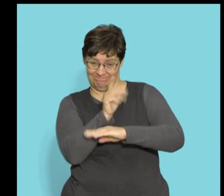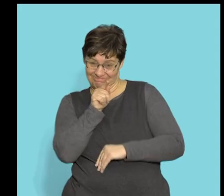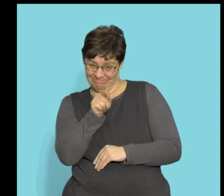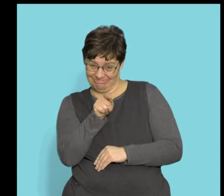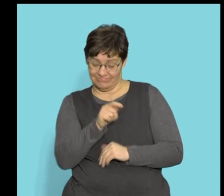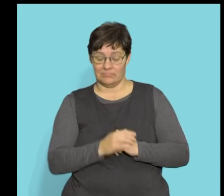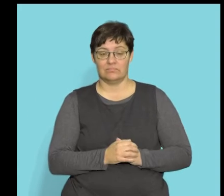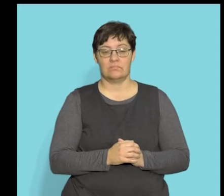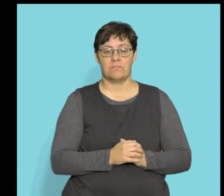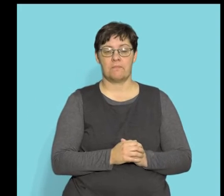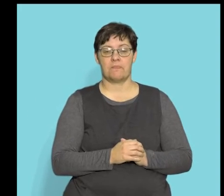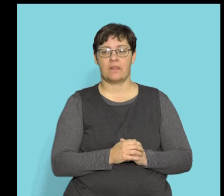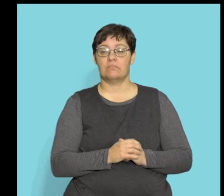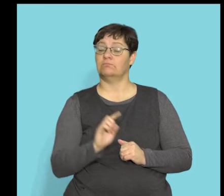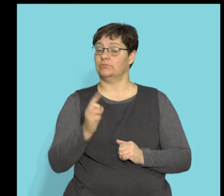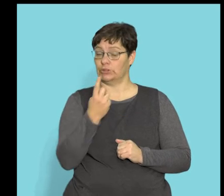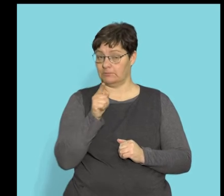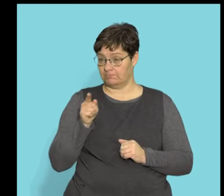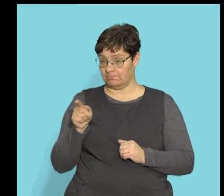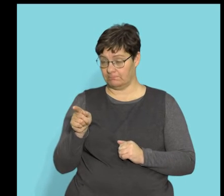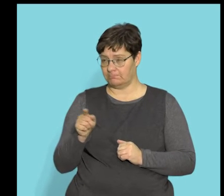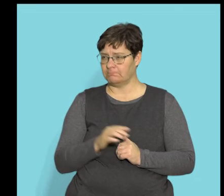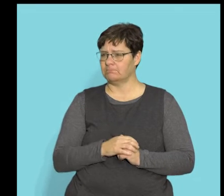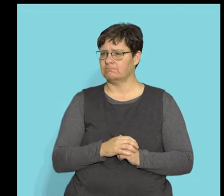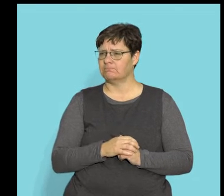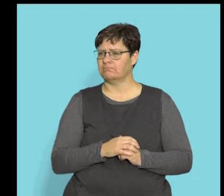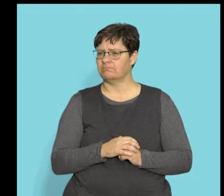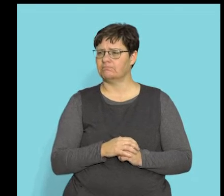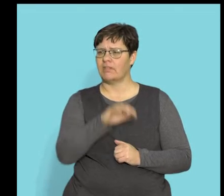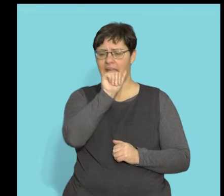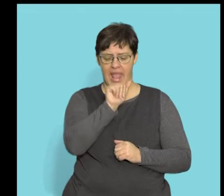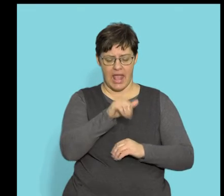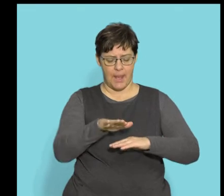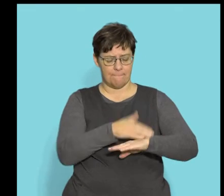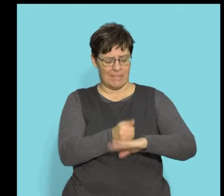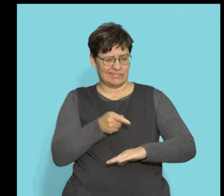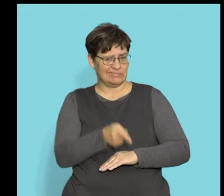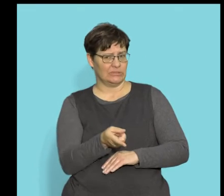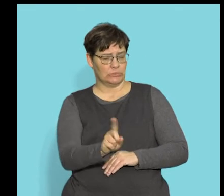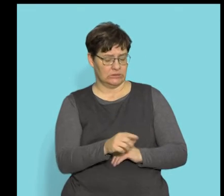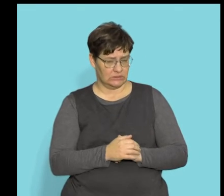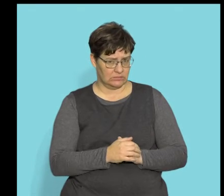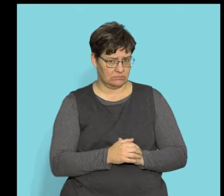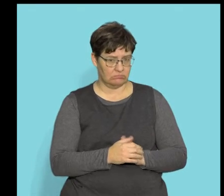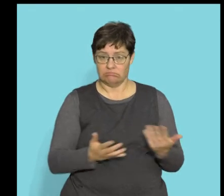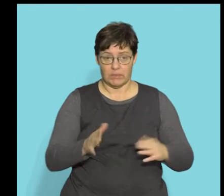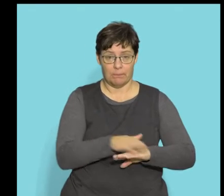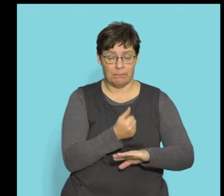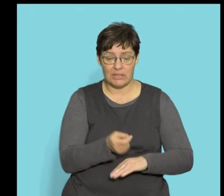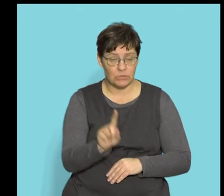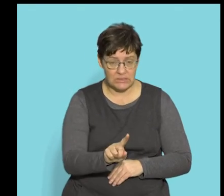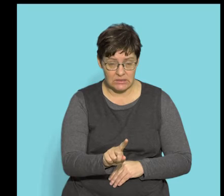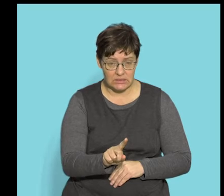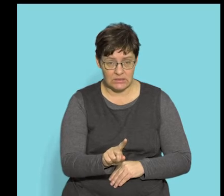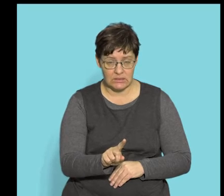So first things first, everybody, I need to know what the area of my base is. Well, what is my base? It